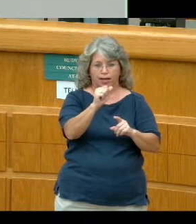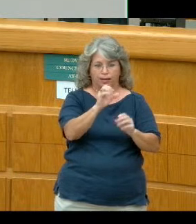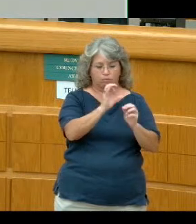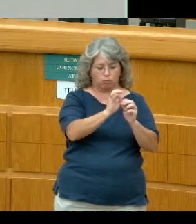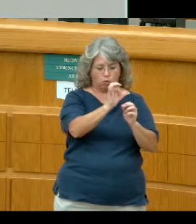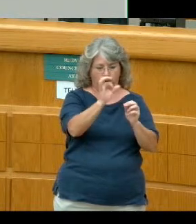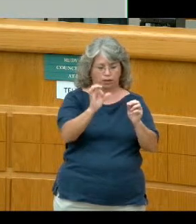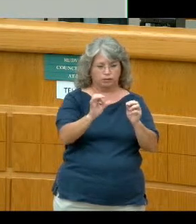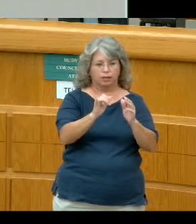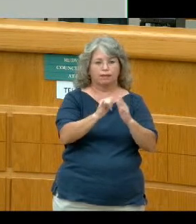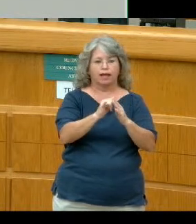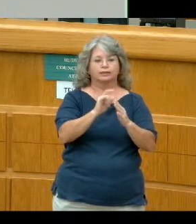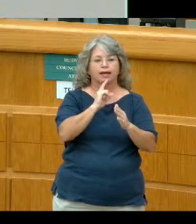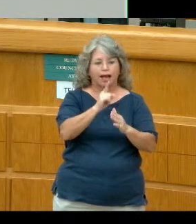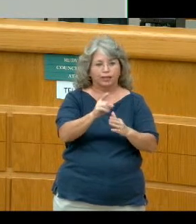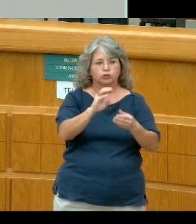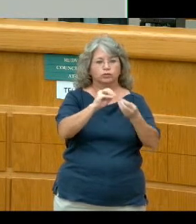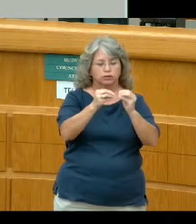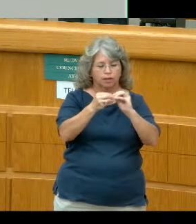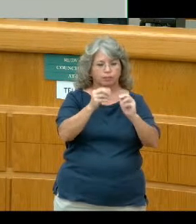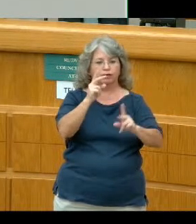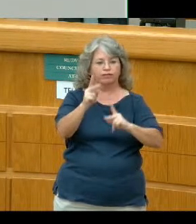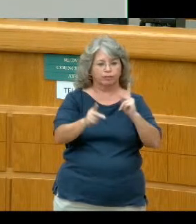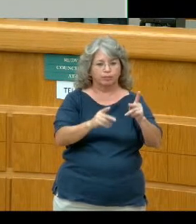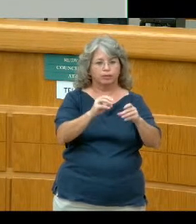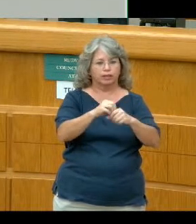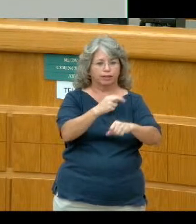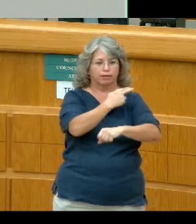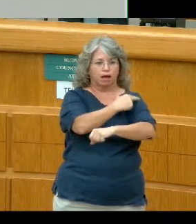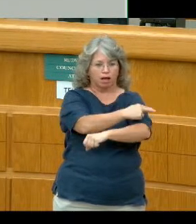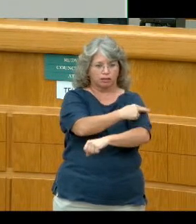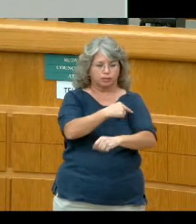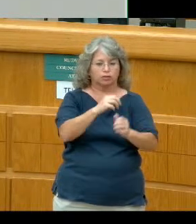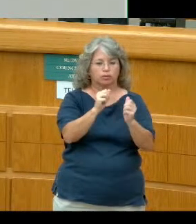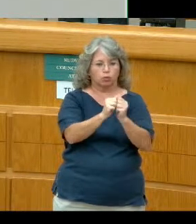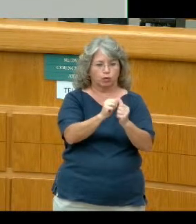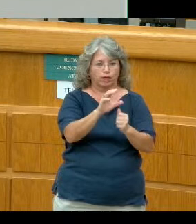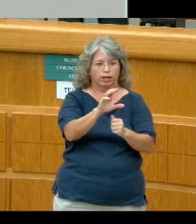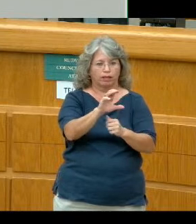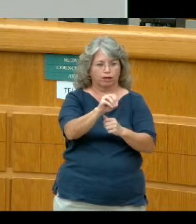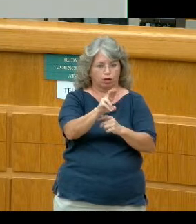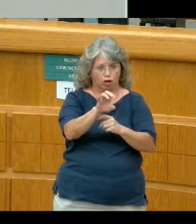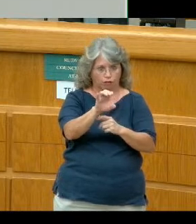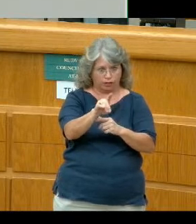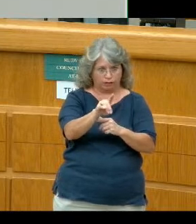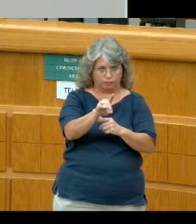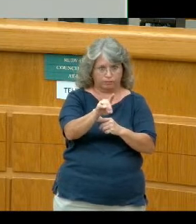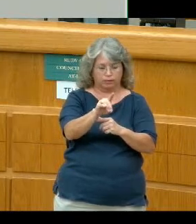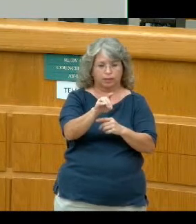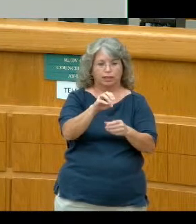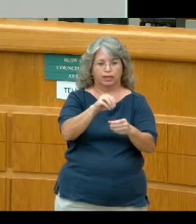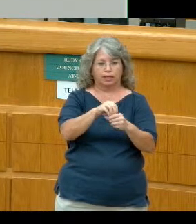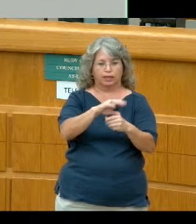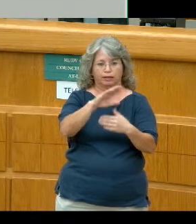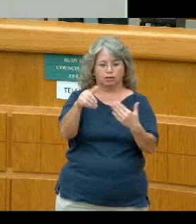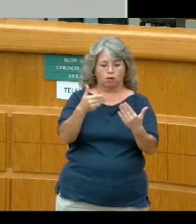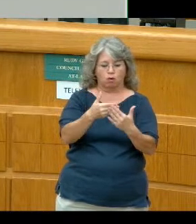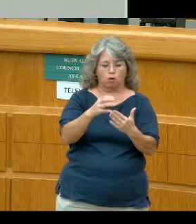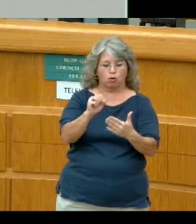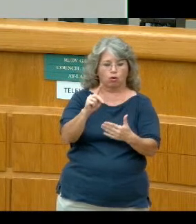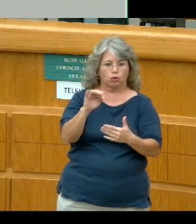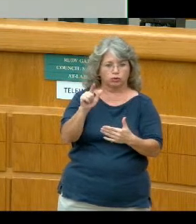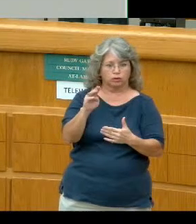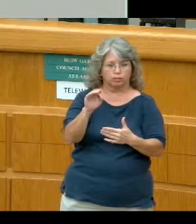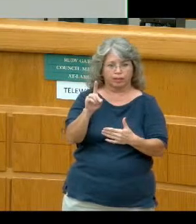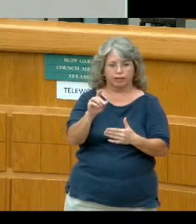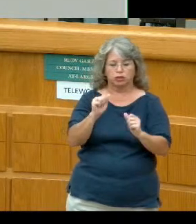are actual data points for number of people that are hospitalized per day with COVID in the Coastal Bend area. And you can see